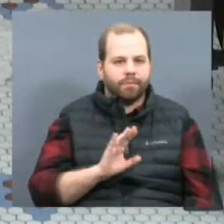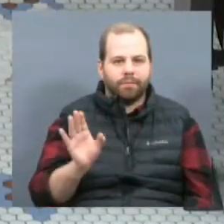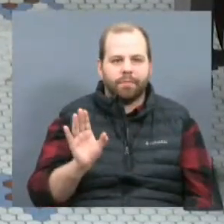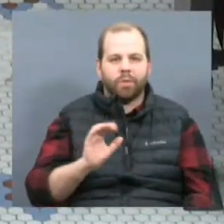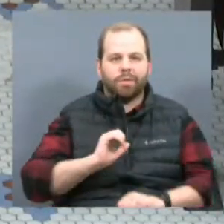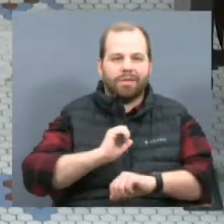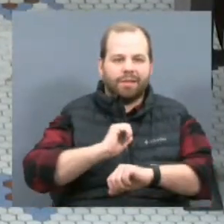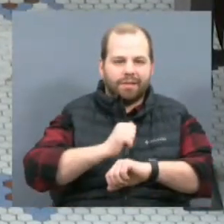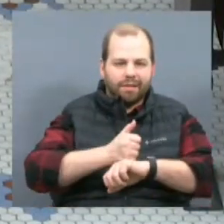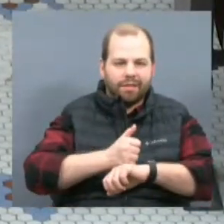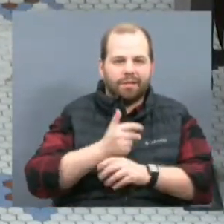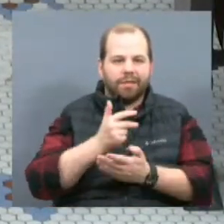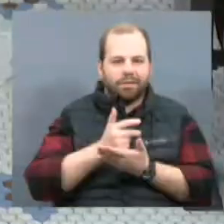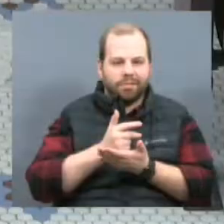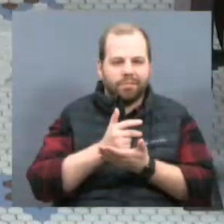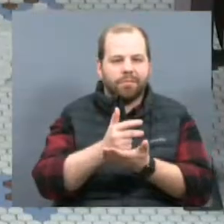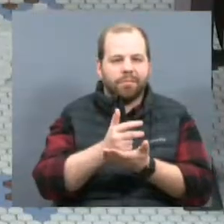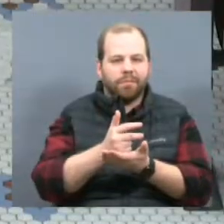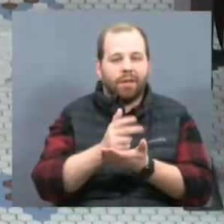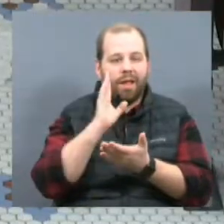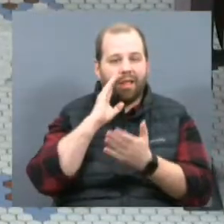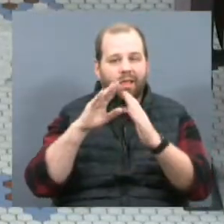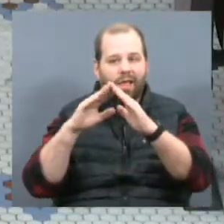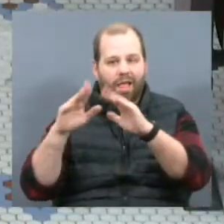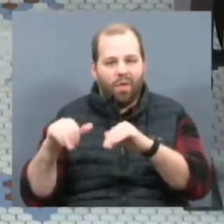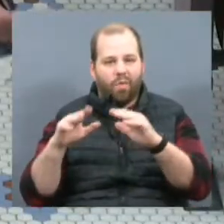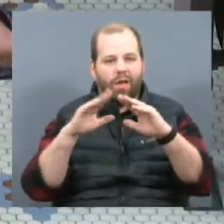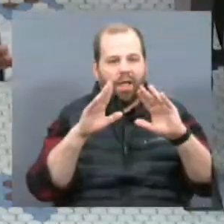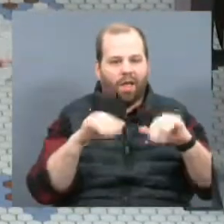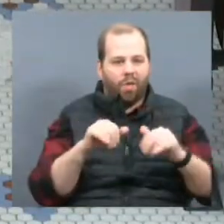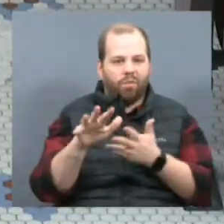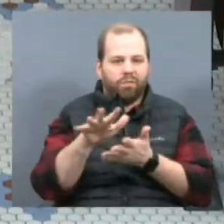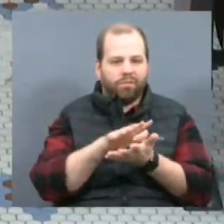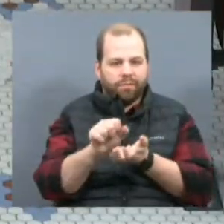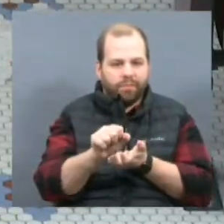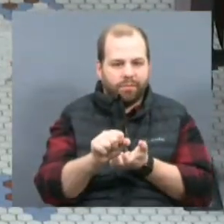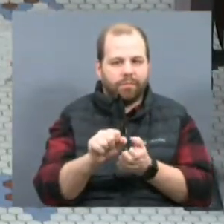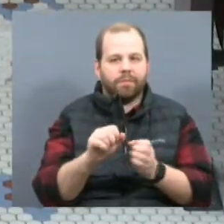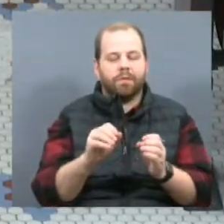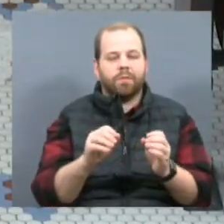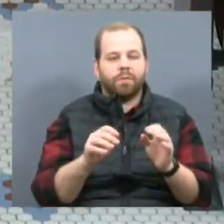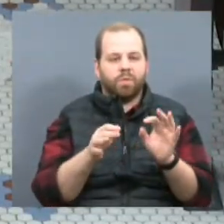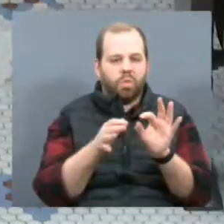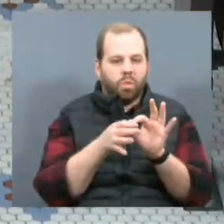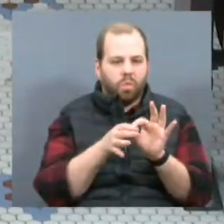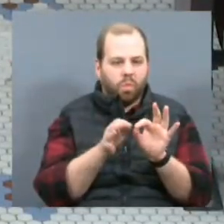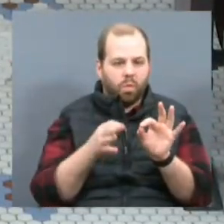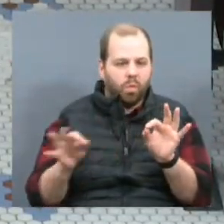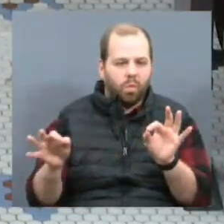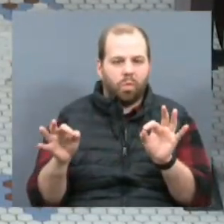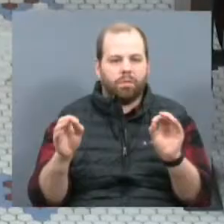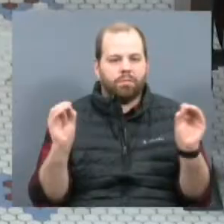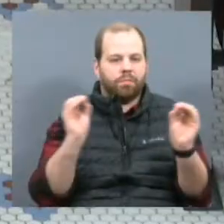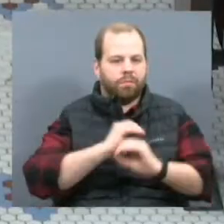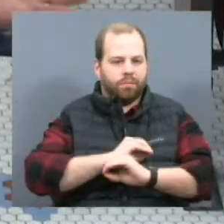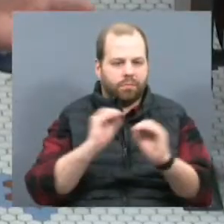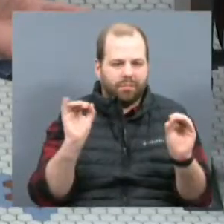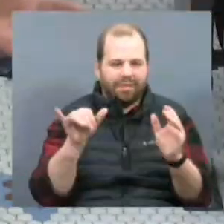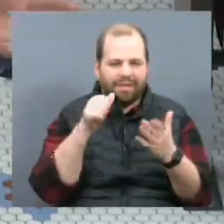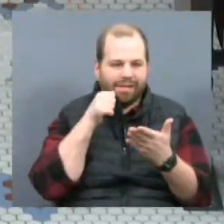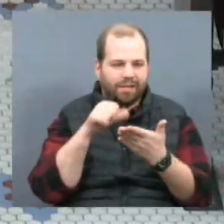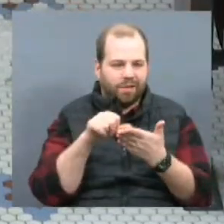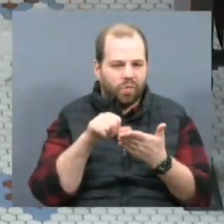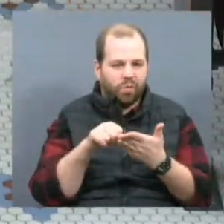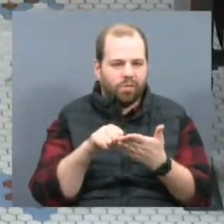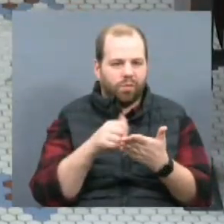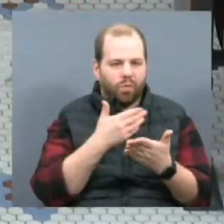parking lot, and they were going to demolish the two homes. There was no wording whatsoever in the original letter that was